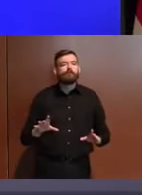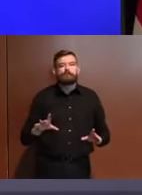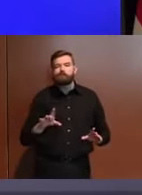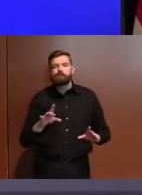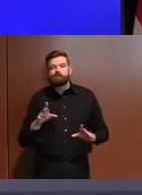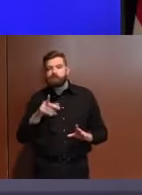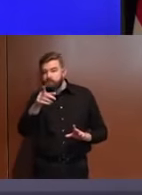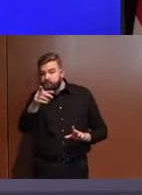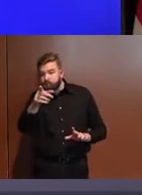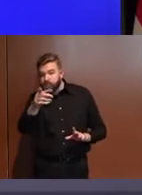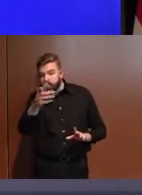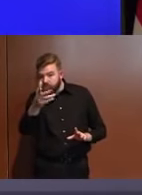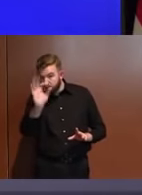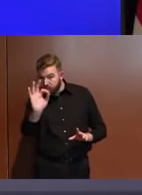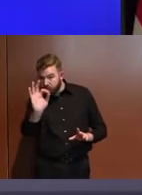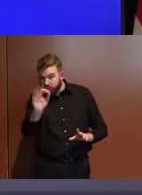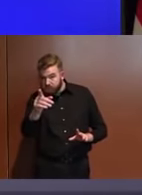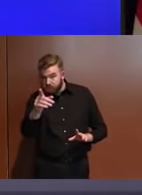You good?